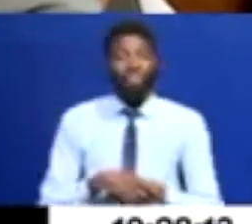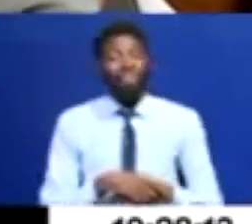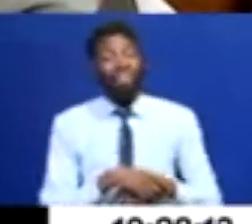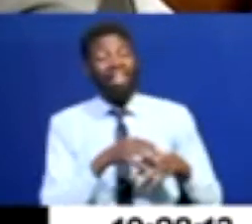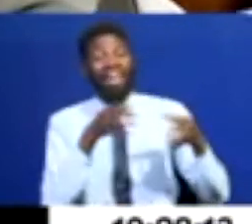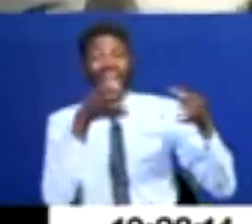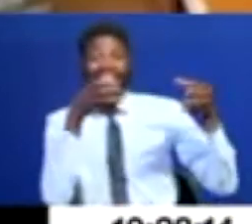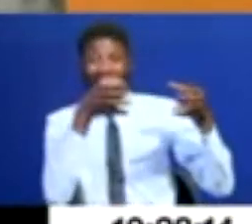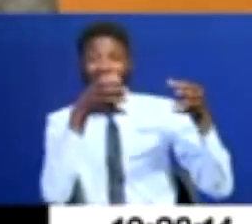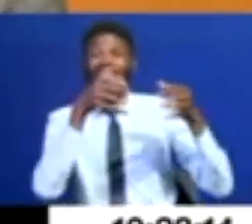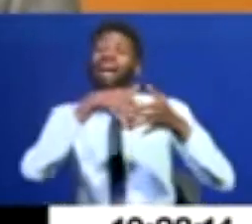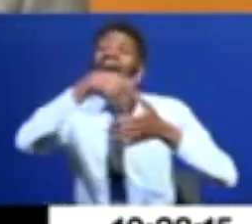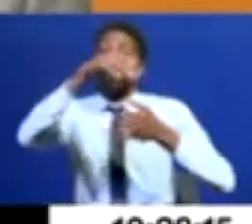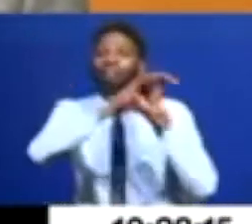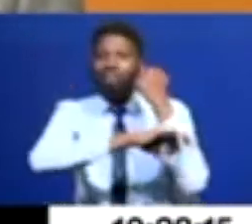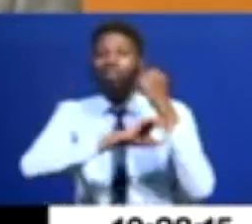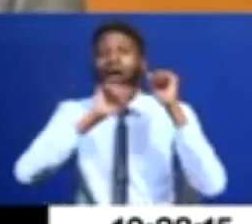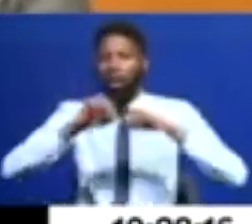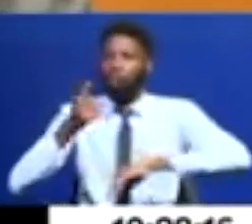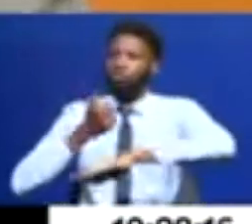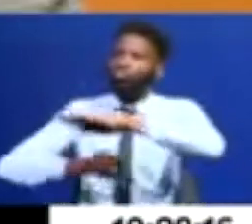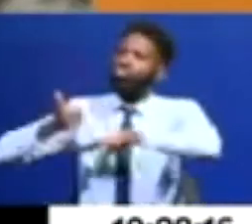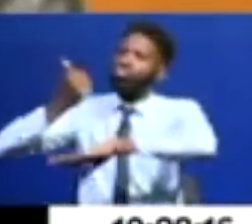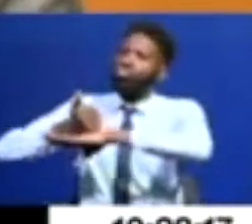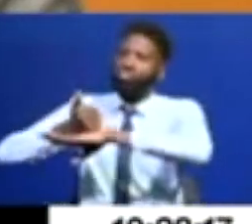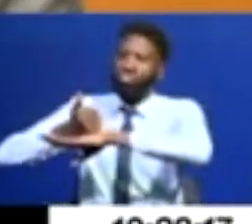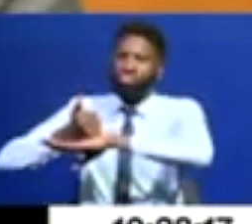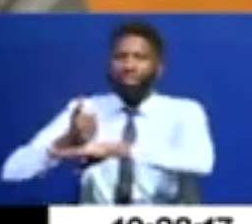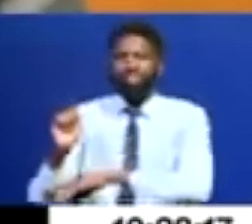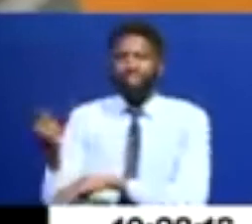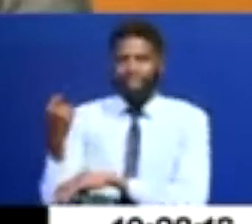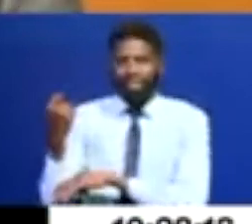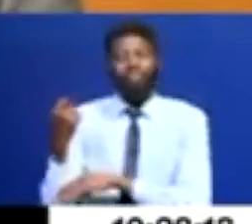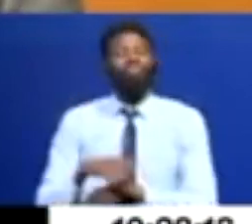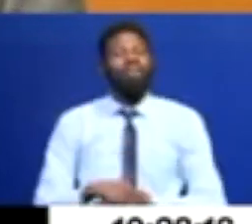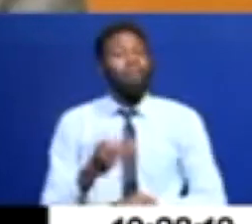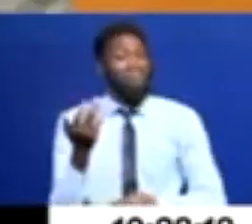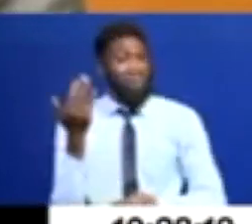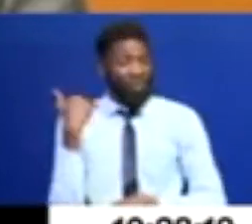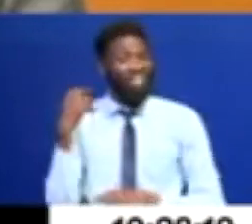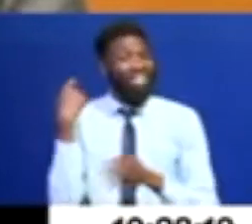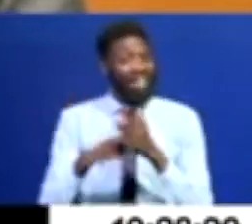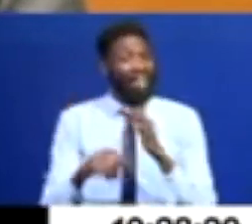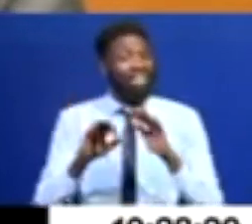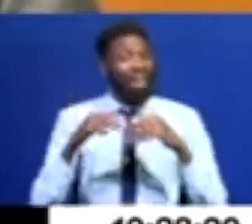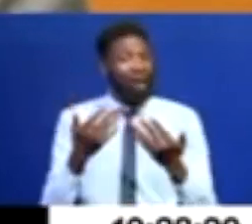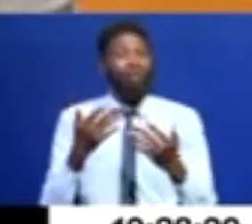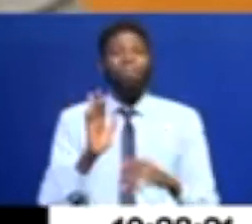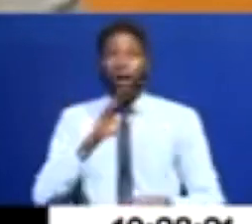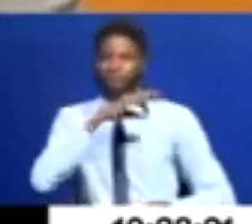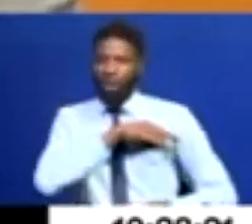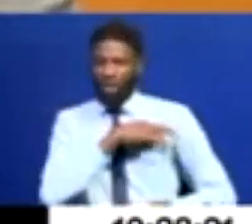from a foreign country can come and set base here. So taxation was up to the point where the profits they have made, 30% of